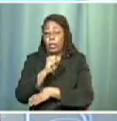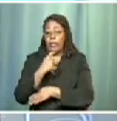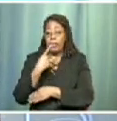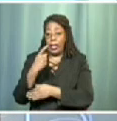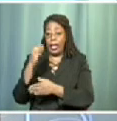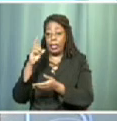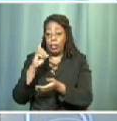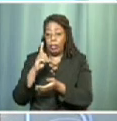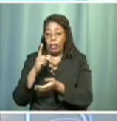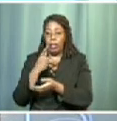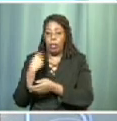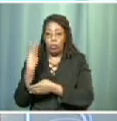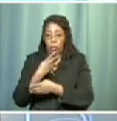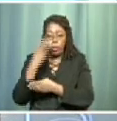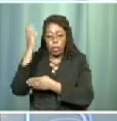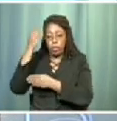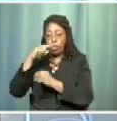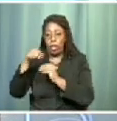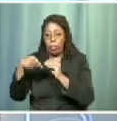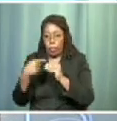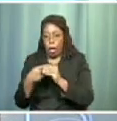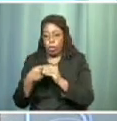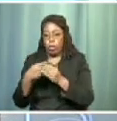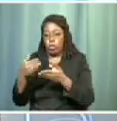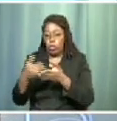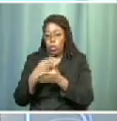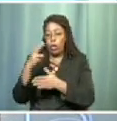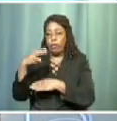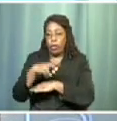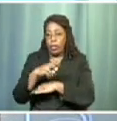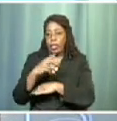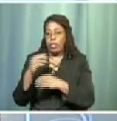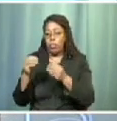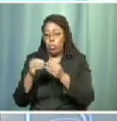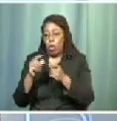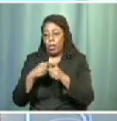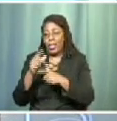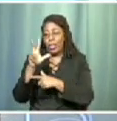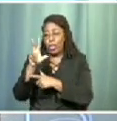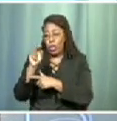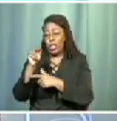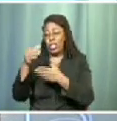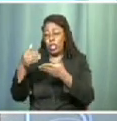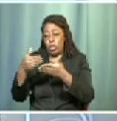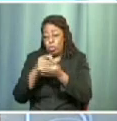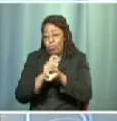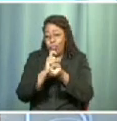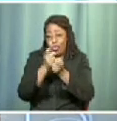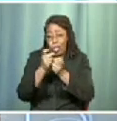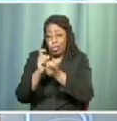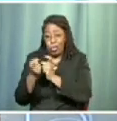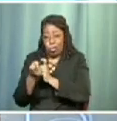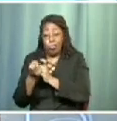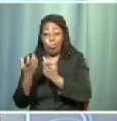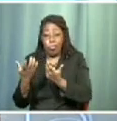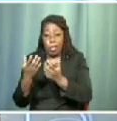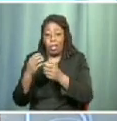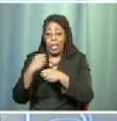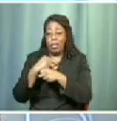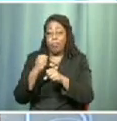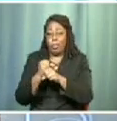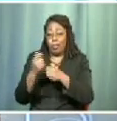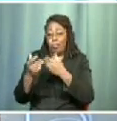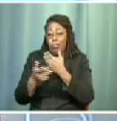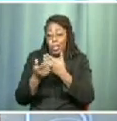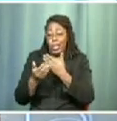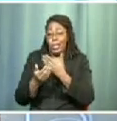about regarding the Omicron variant is its more than 30 mutations, as this could make COVID more